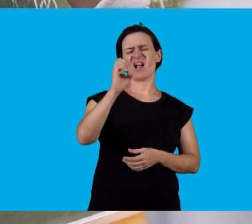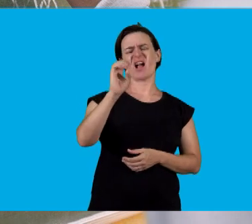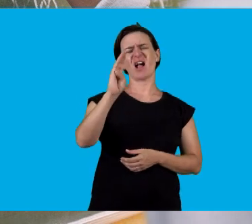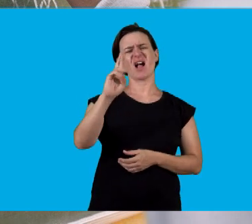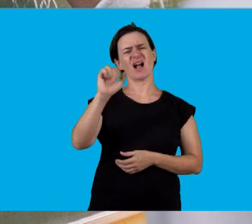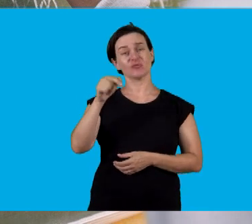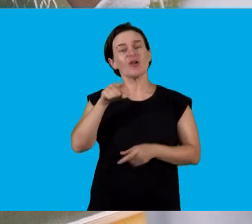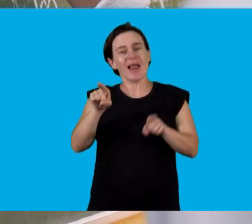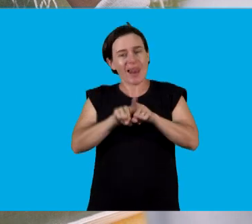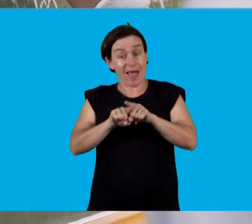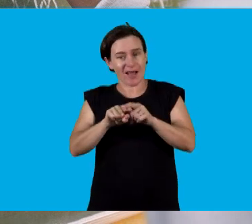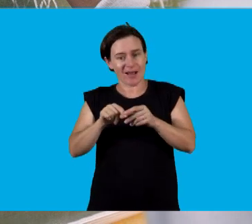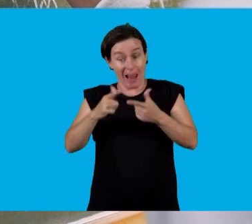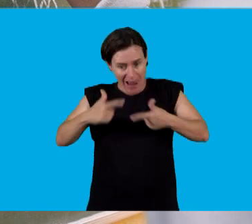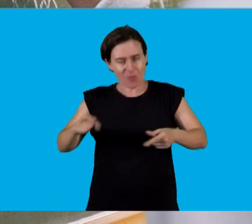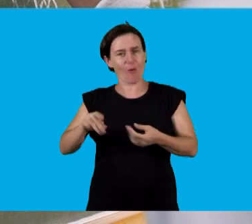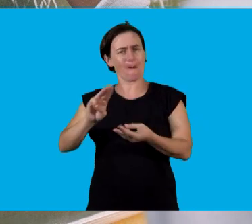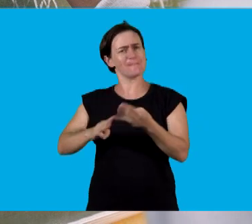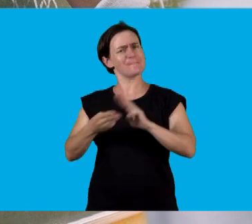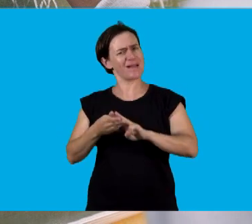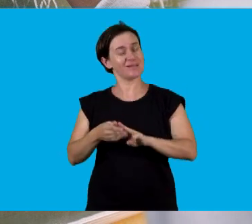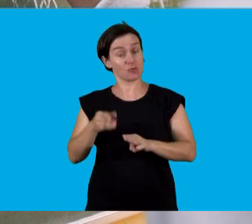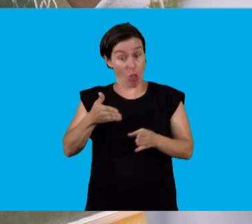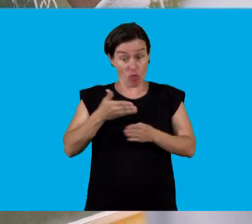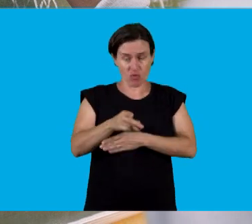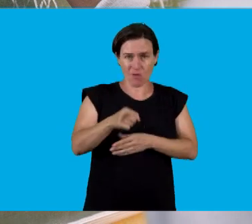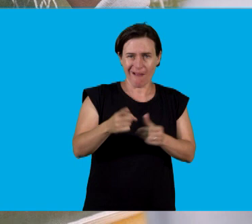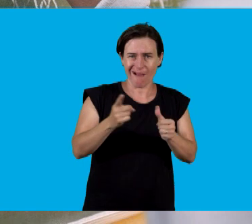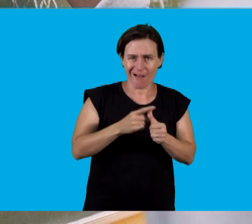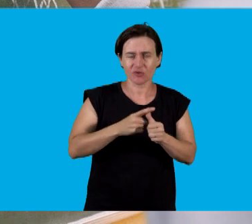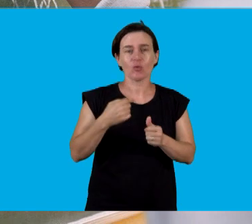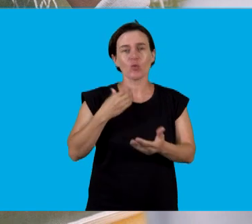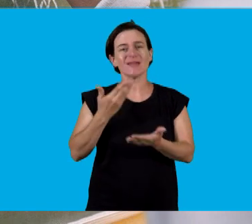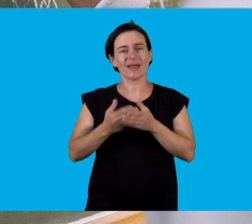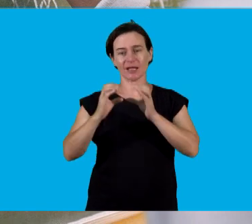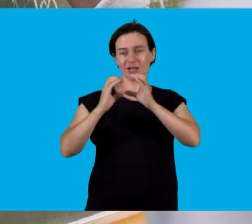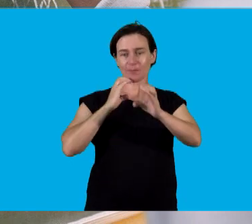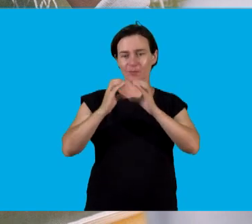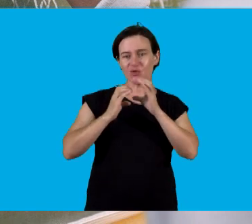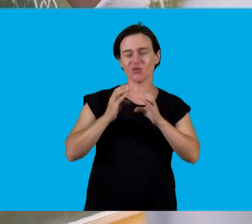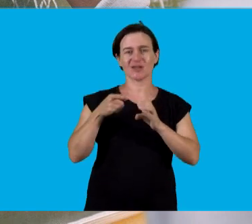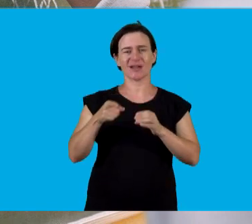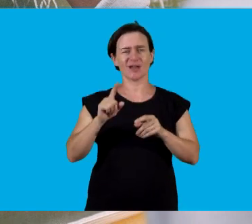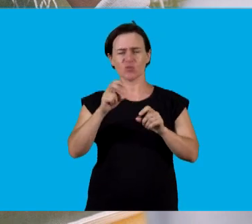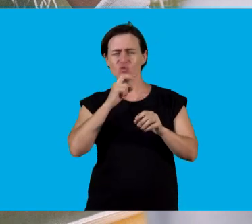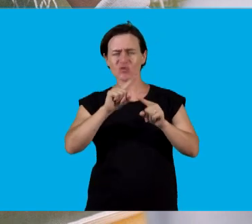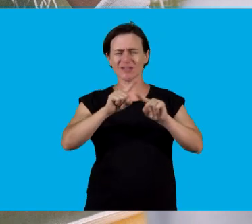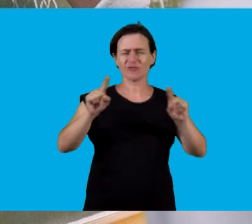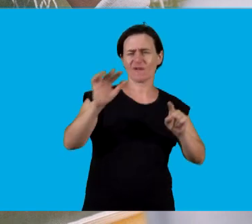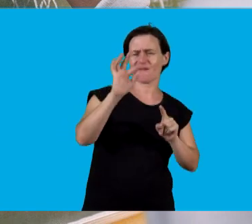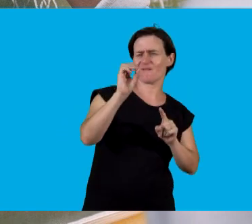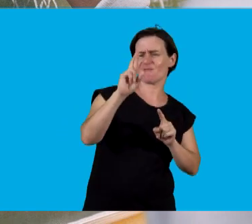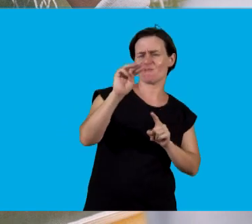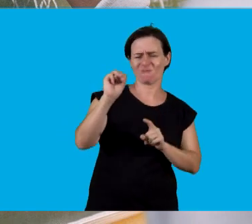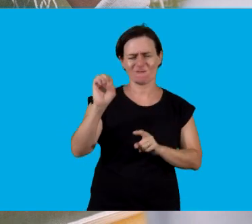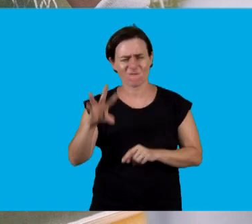is a mathematical language? With algebra, we are able to communicate mathematically using different